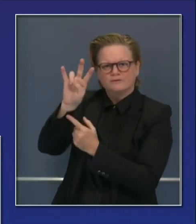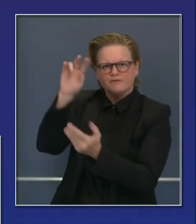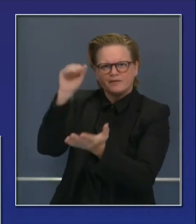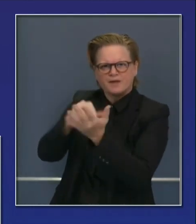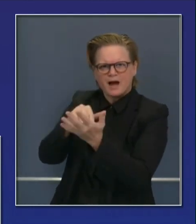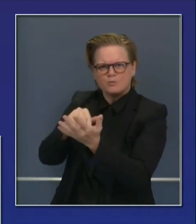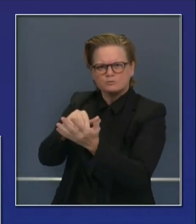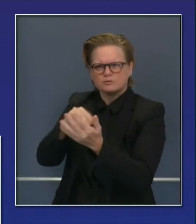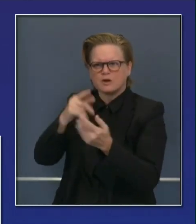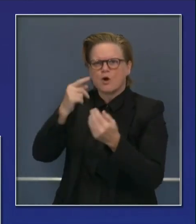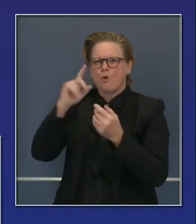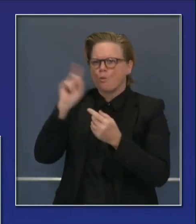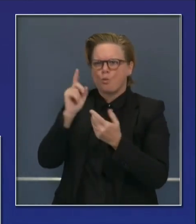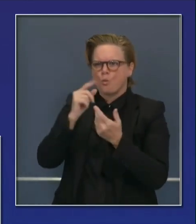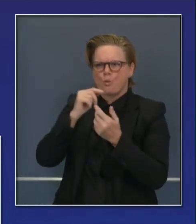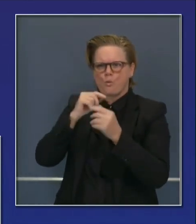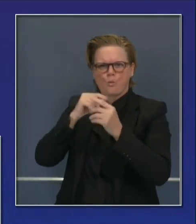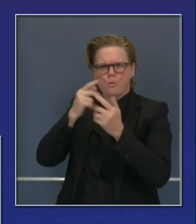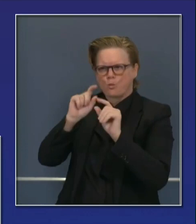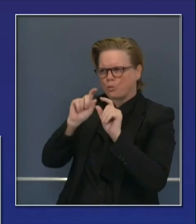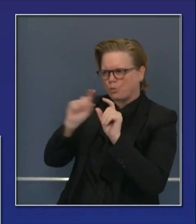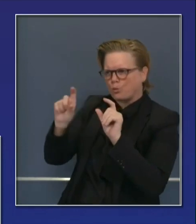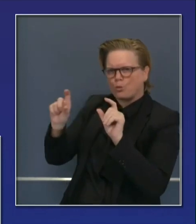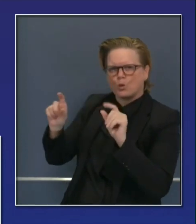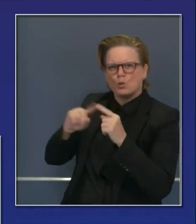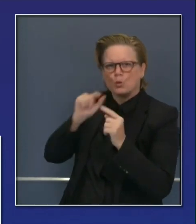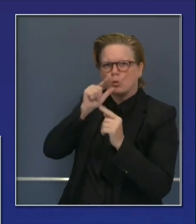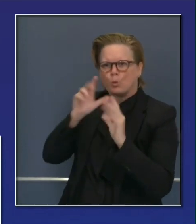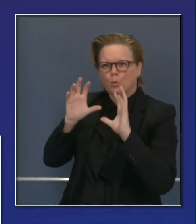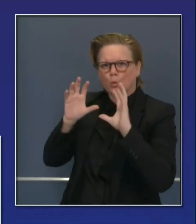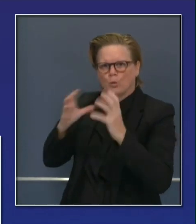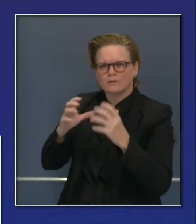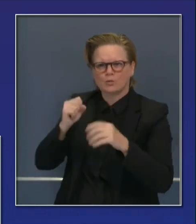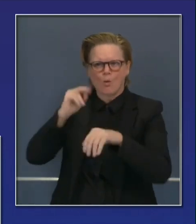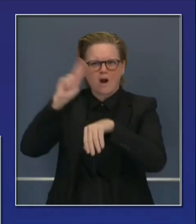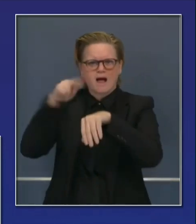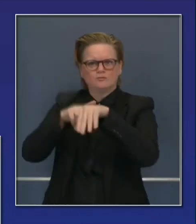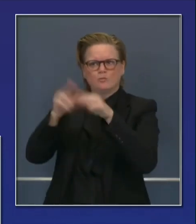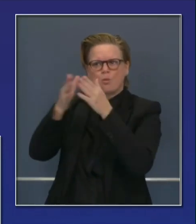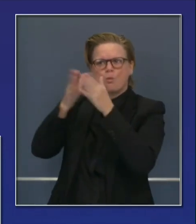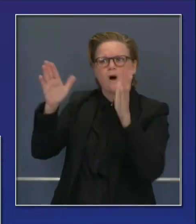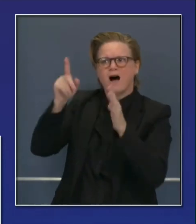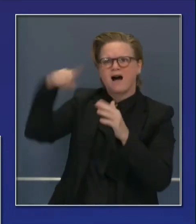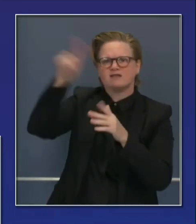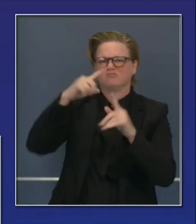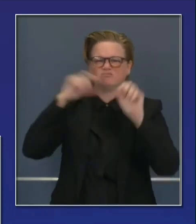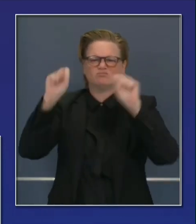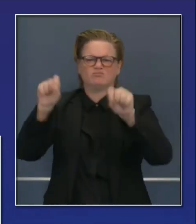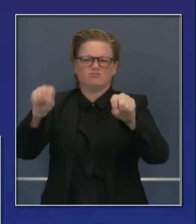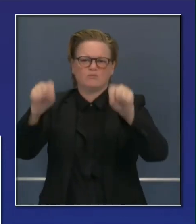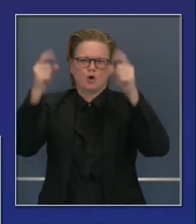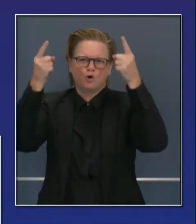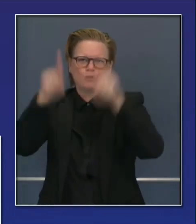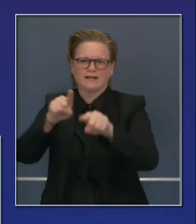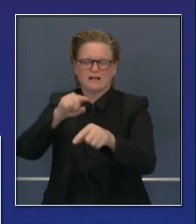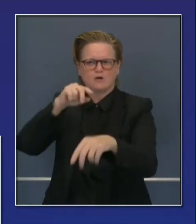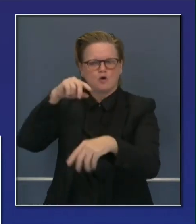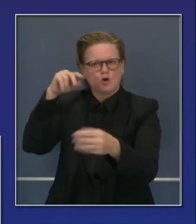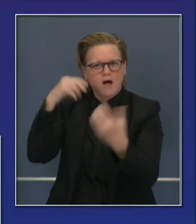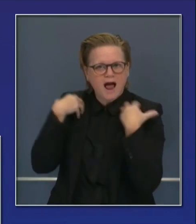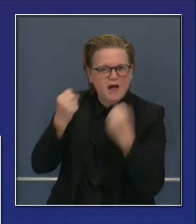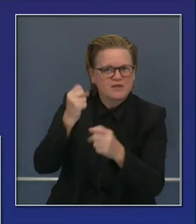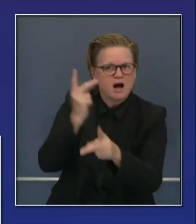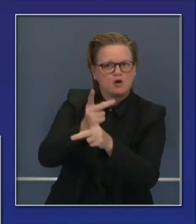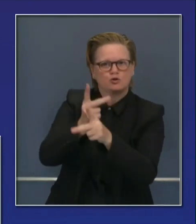about, well, we broadly all agree that our healthcare workers and skilled nursing, residential care, and assisted living facilities should